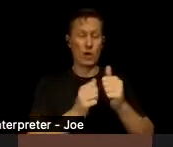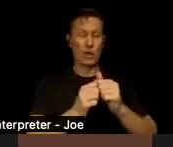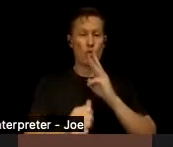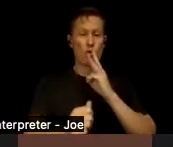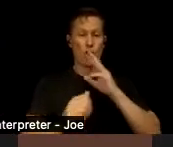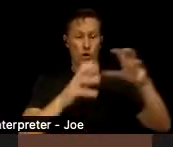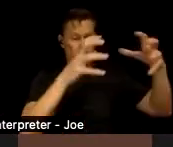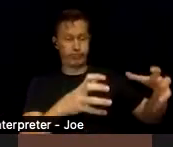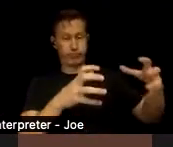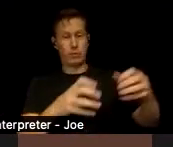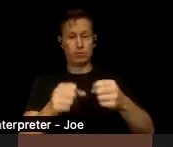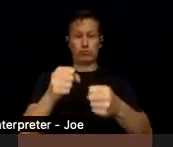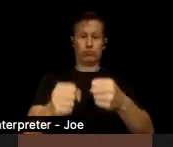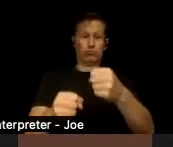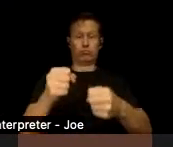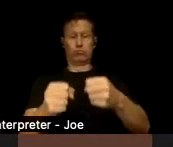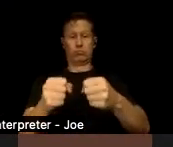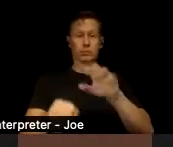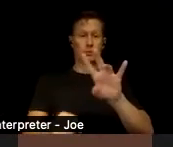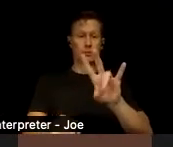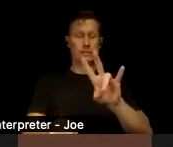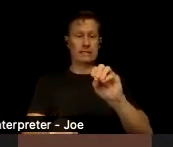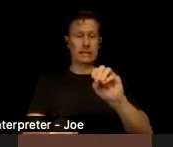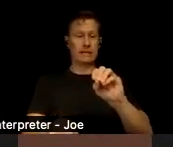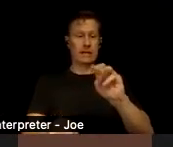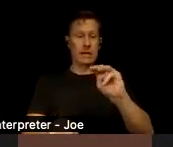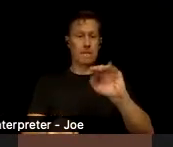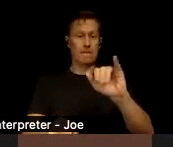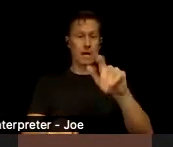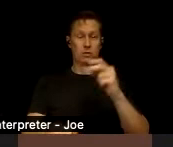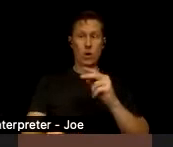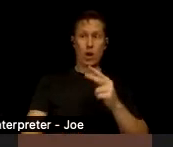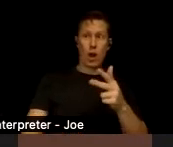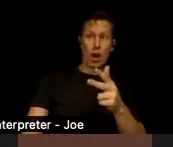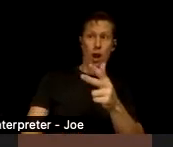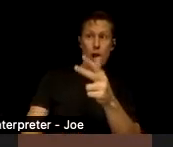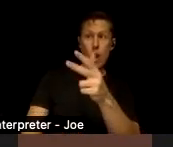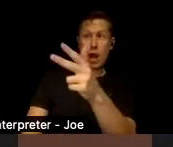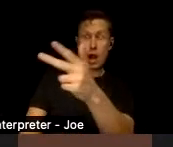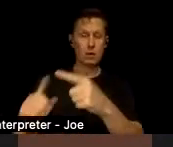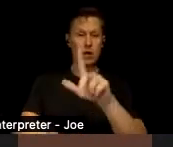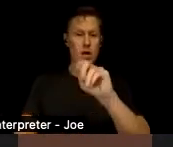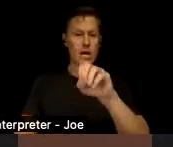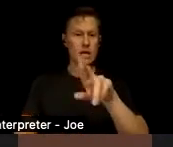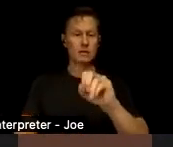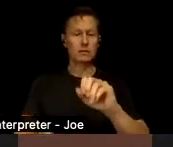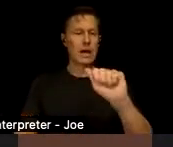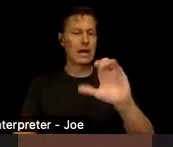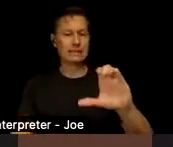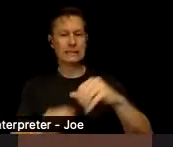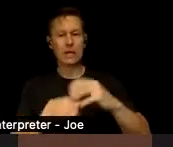treat driving the 70 miles from the Inland Empire out to Landers with no air conditioning in the middle of a